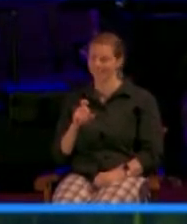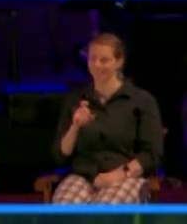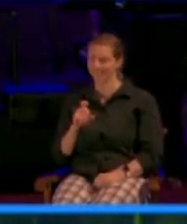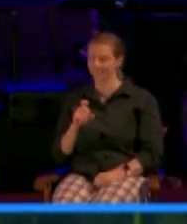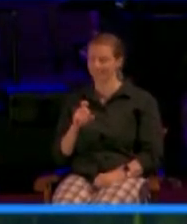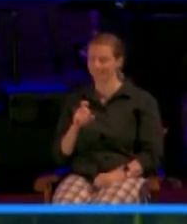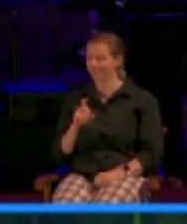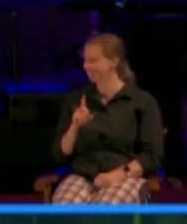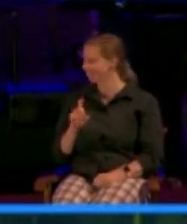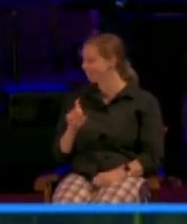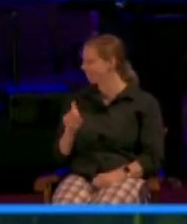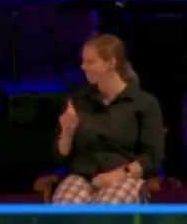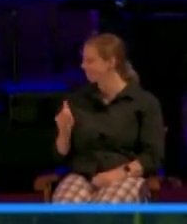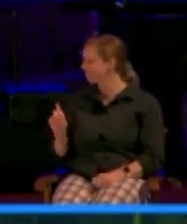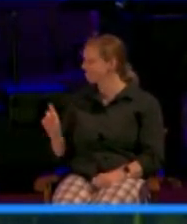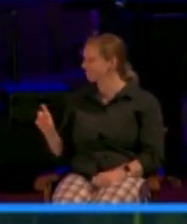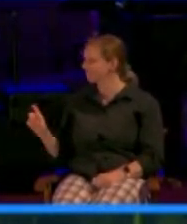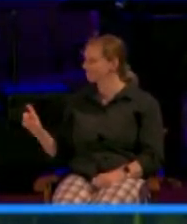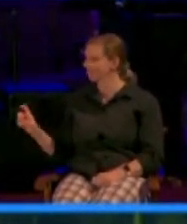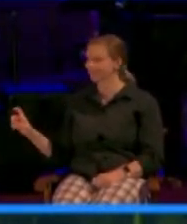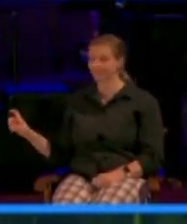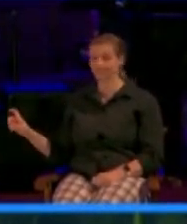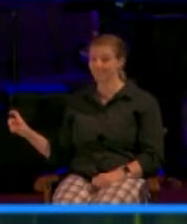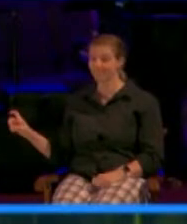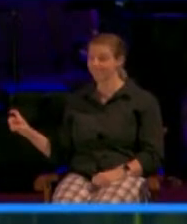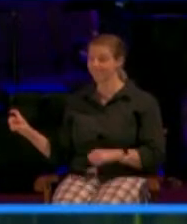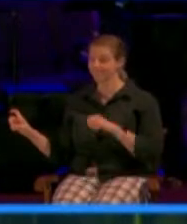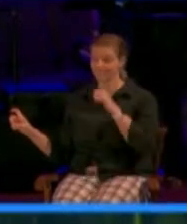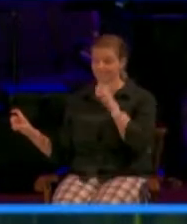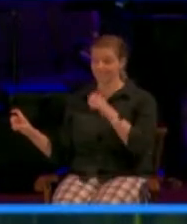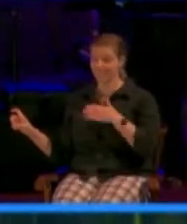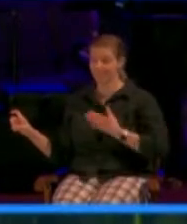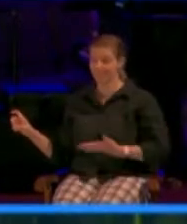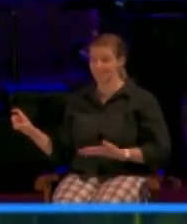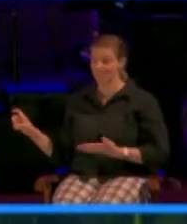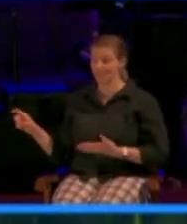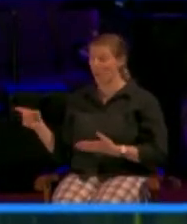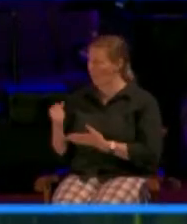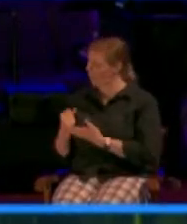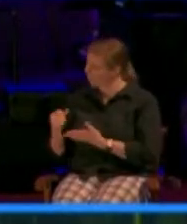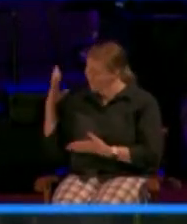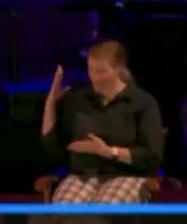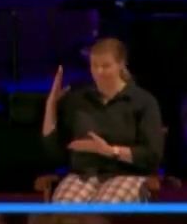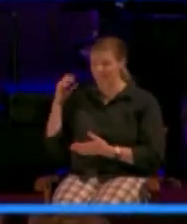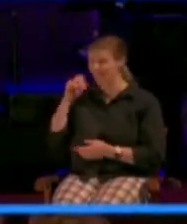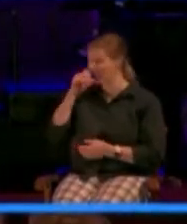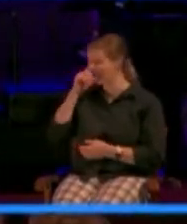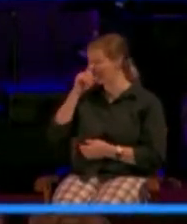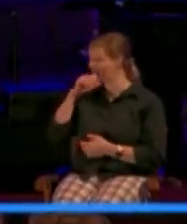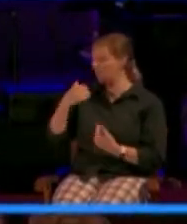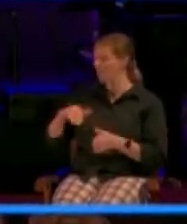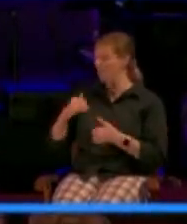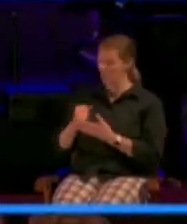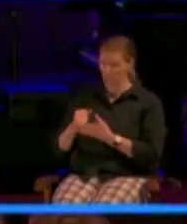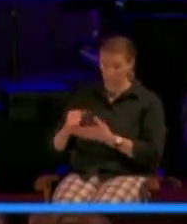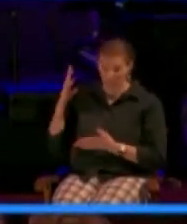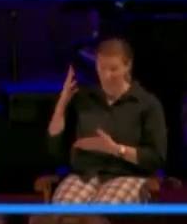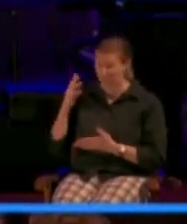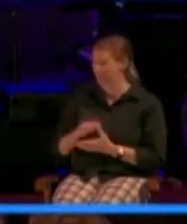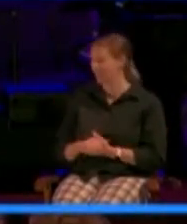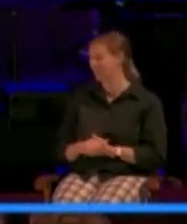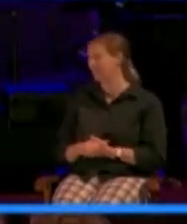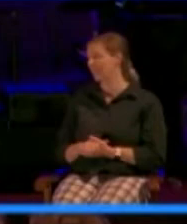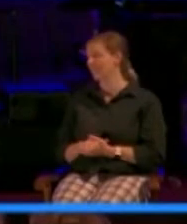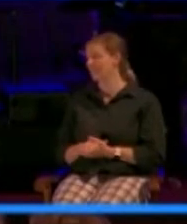He's not flipping about it because he had great possessions. Listen, if you get this picture in your mind, you got the wrong image,